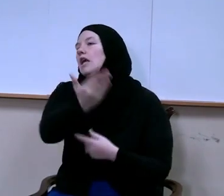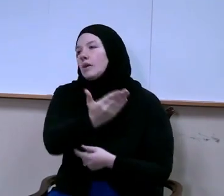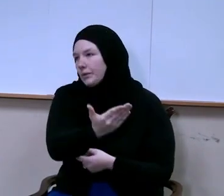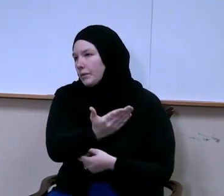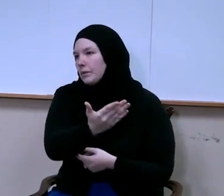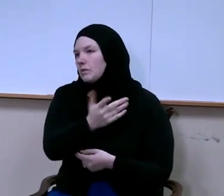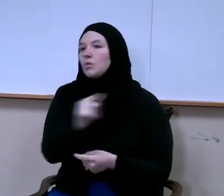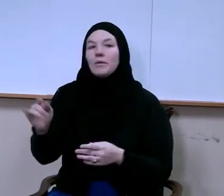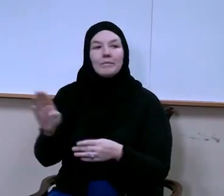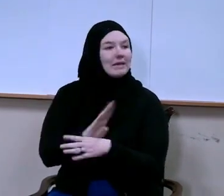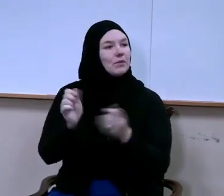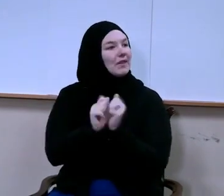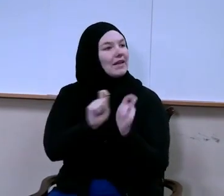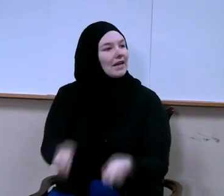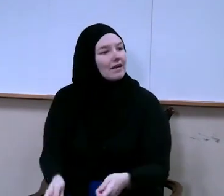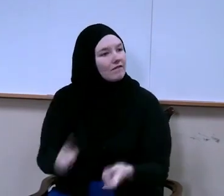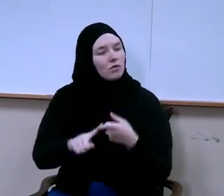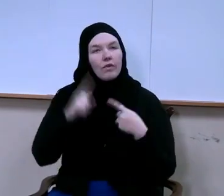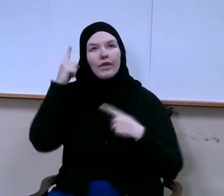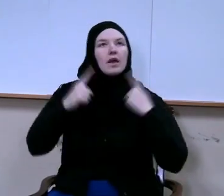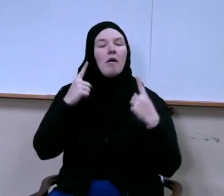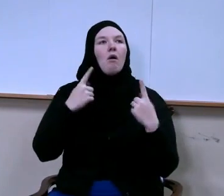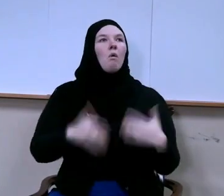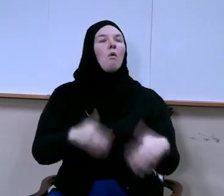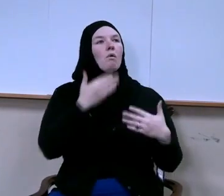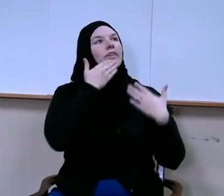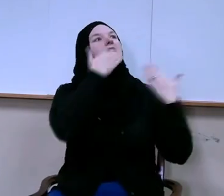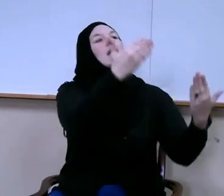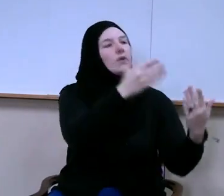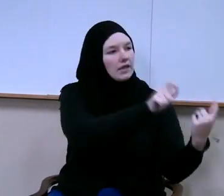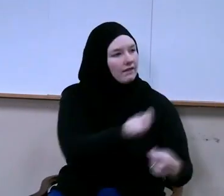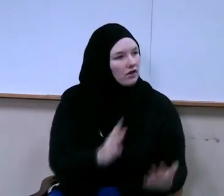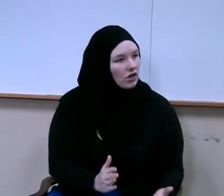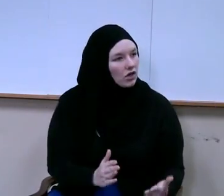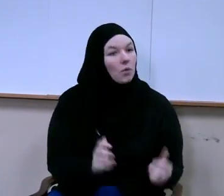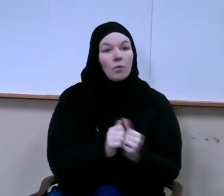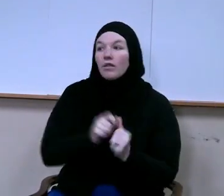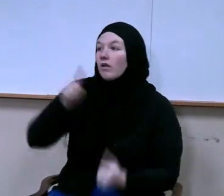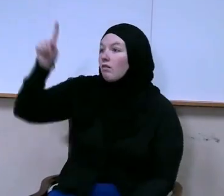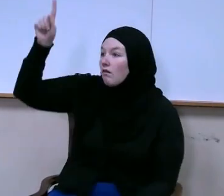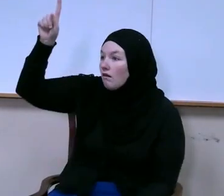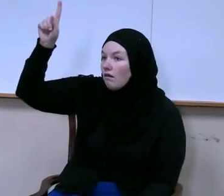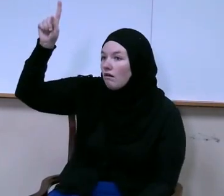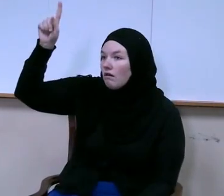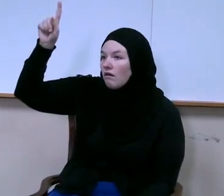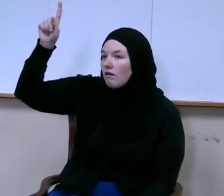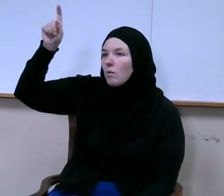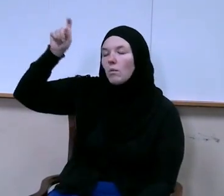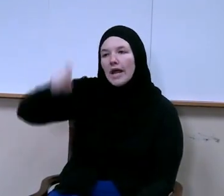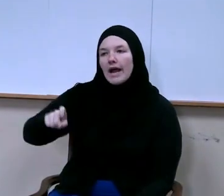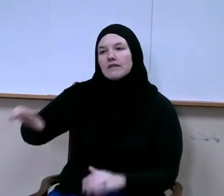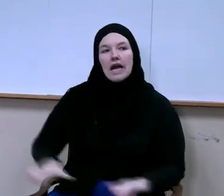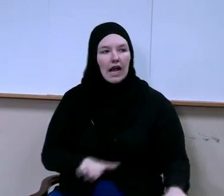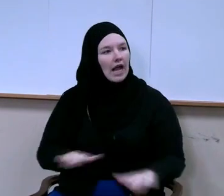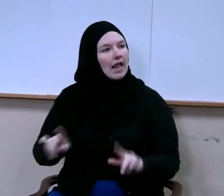you. He is too busy with the gift to even consider thanking the giver. With Allah, we have